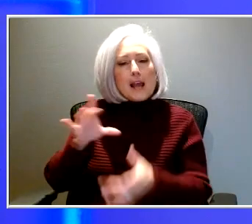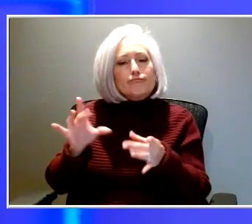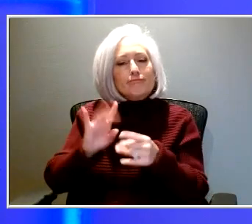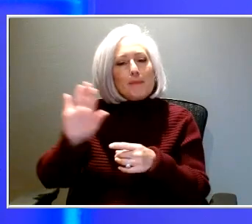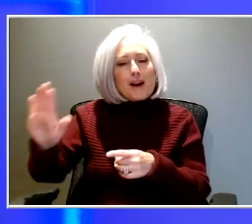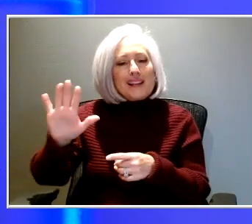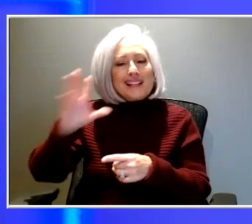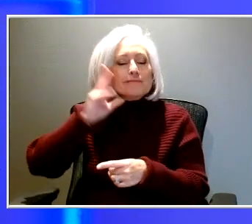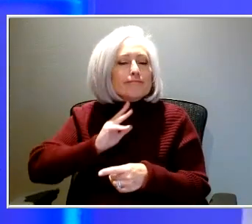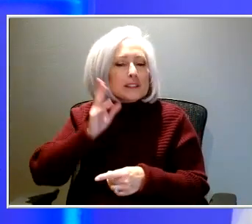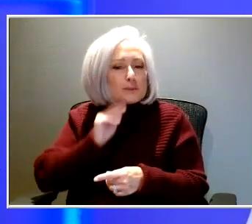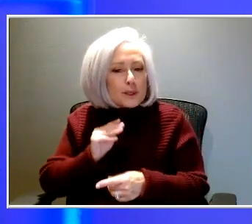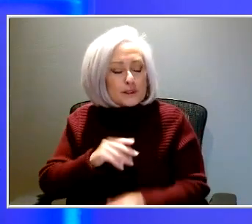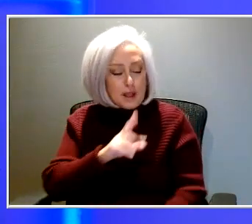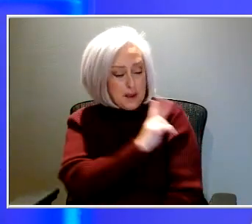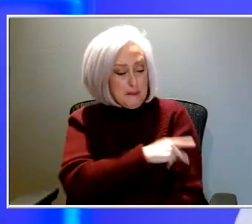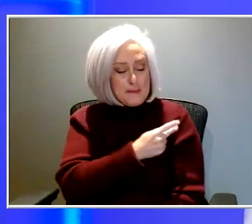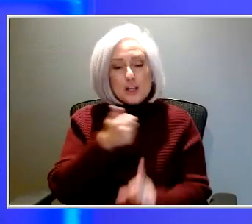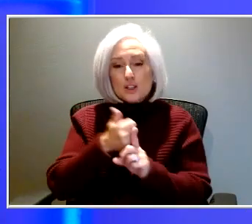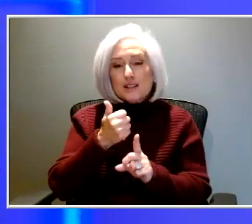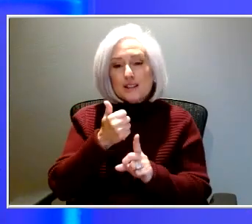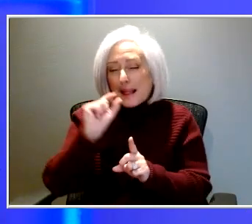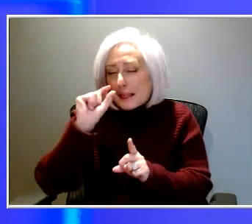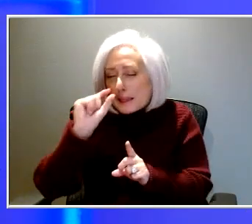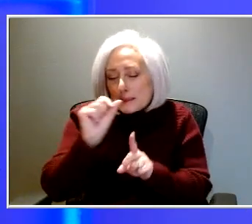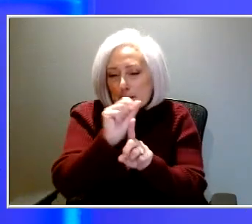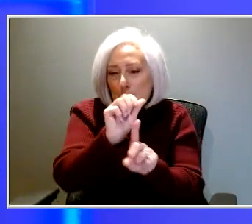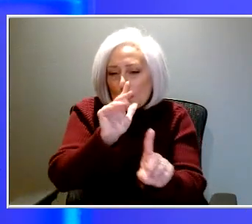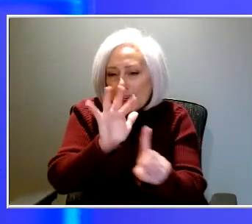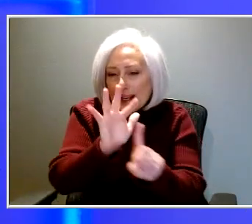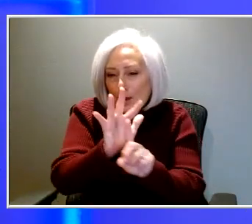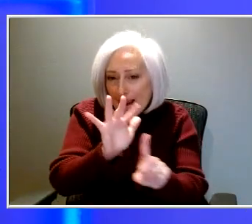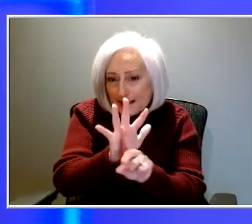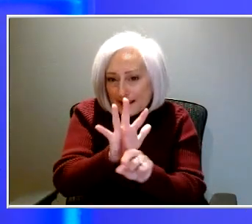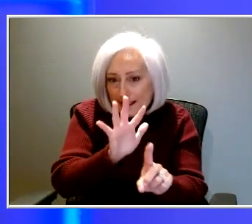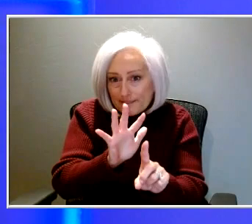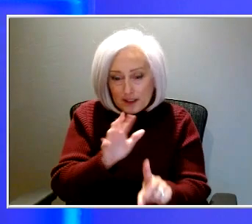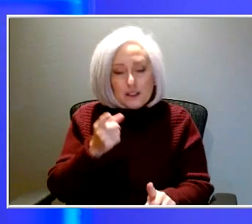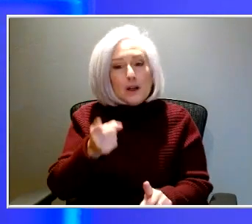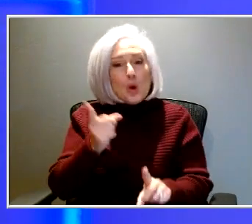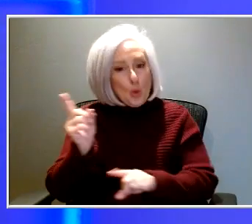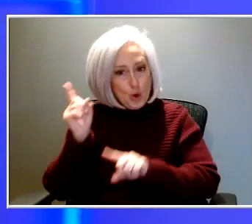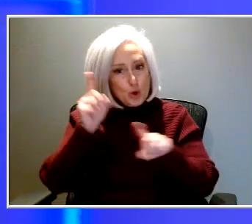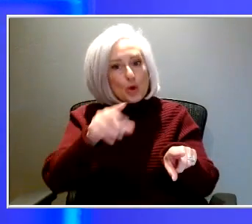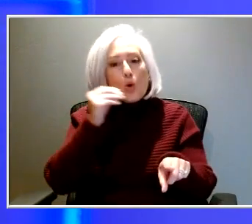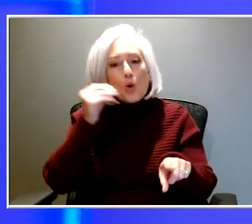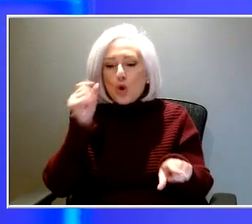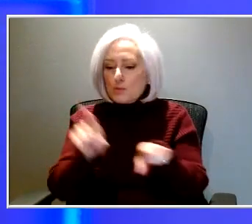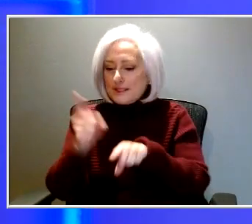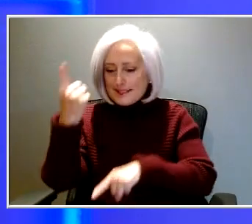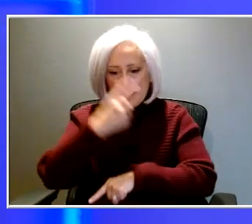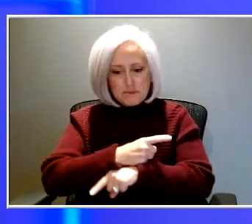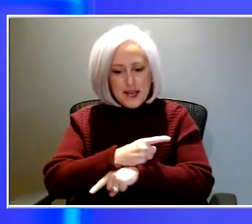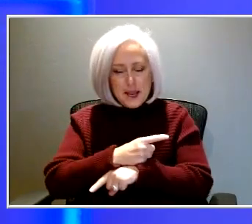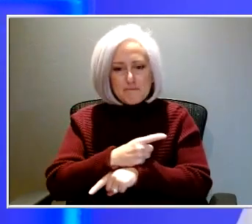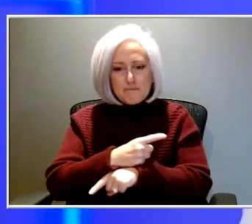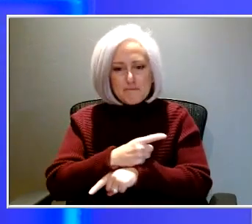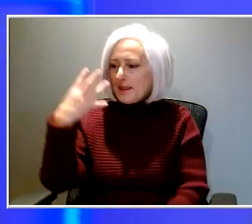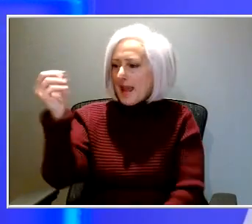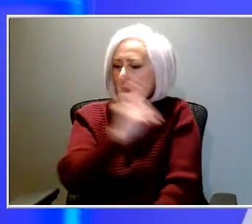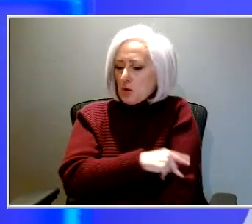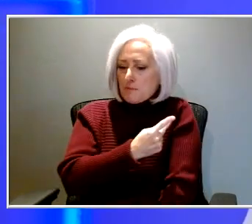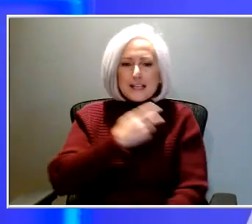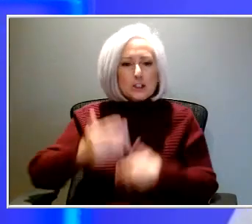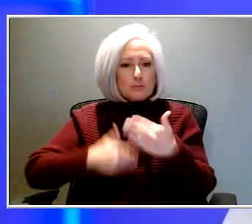are a little bit radioactive, what I usually tell patients is they do go home the same day. This is an outpatient procedure. They're not staying in the hospital.